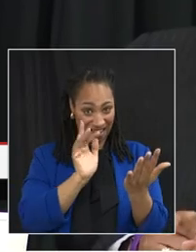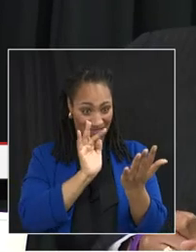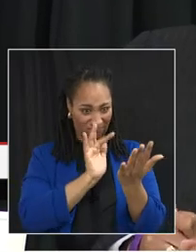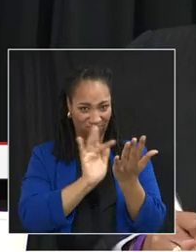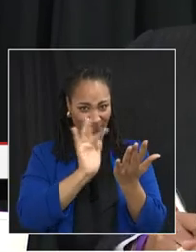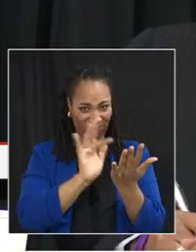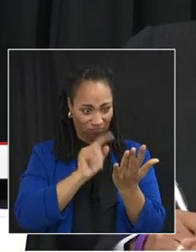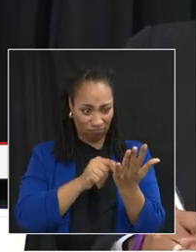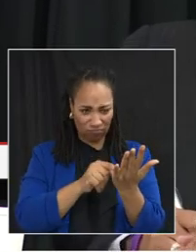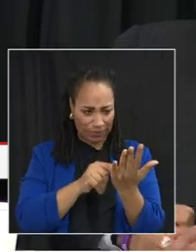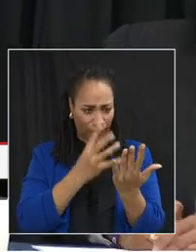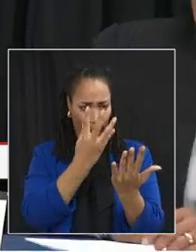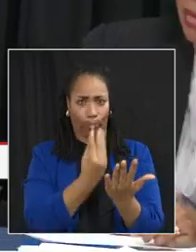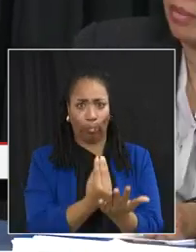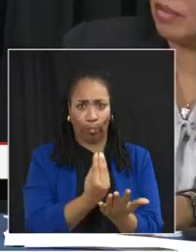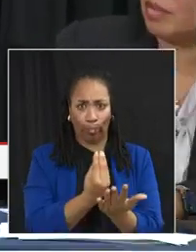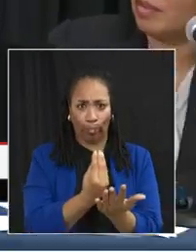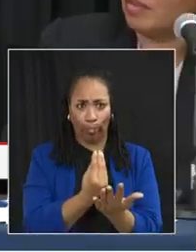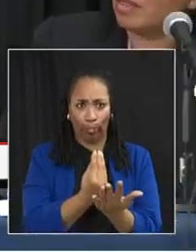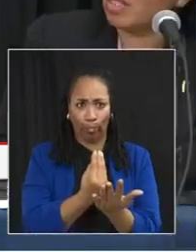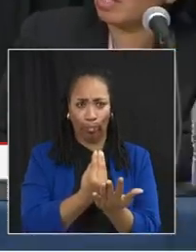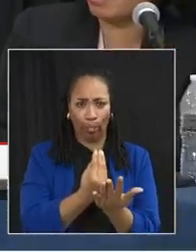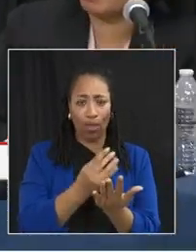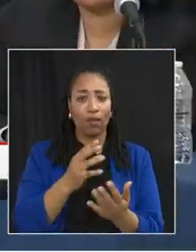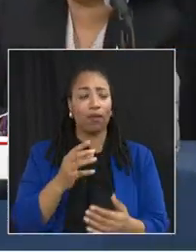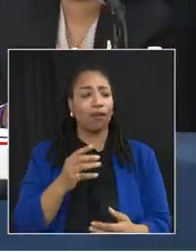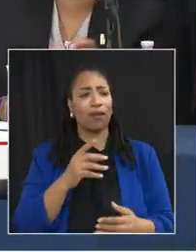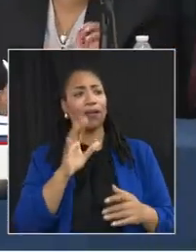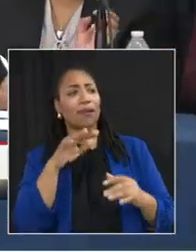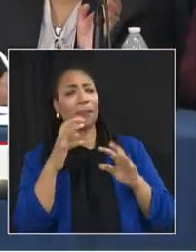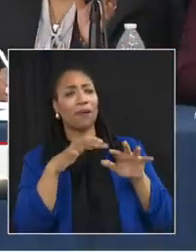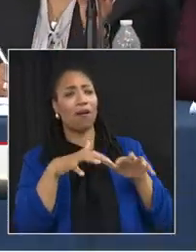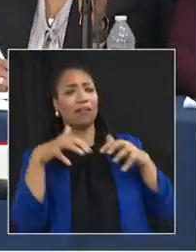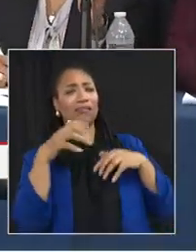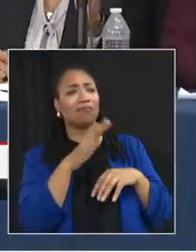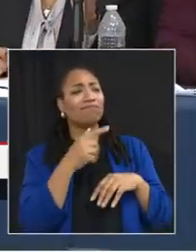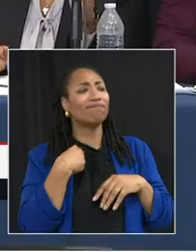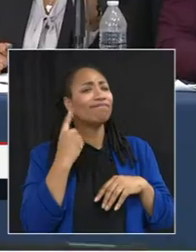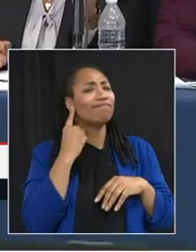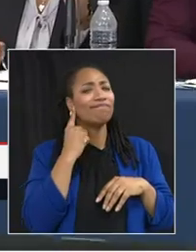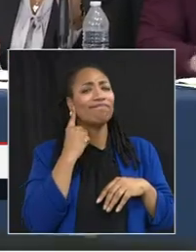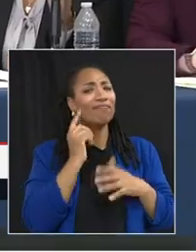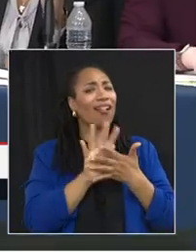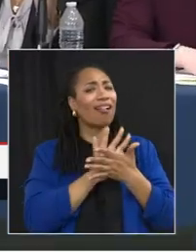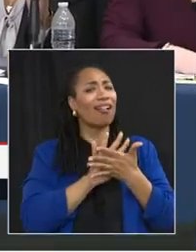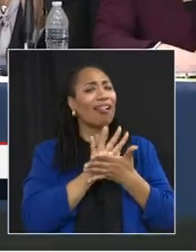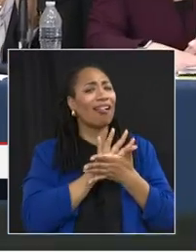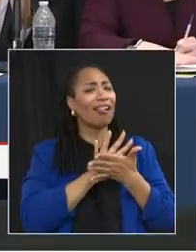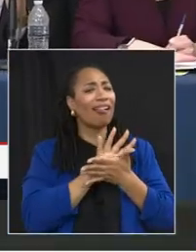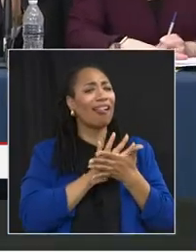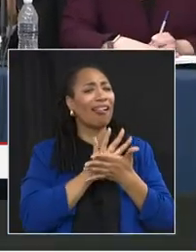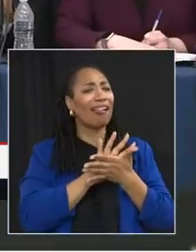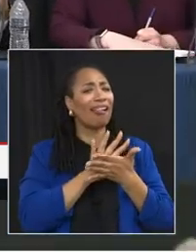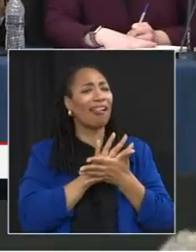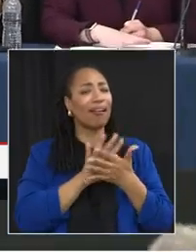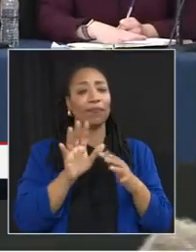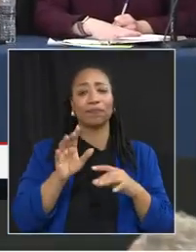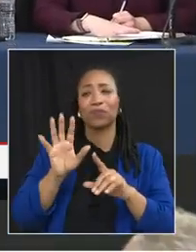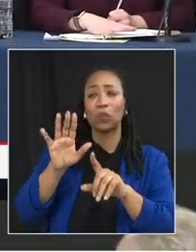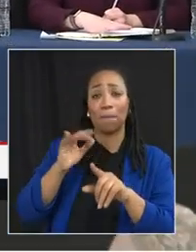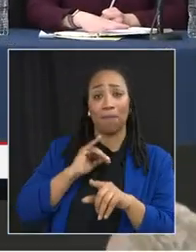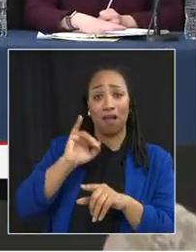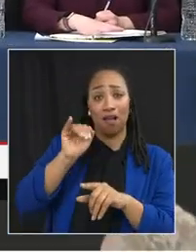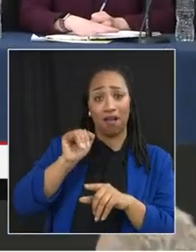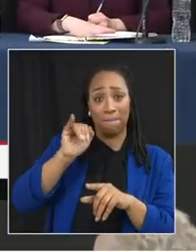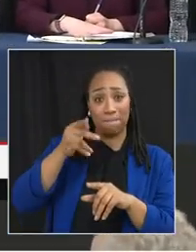they just cut it off. Terrific. Do you know anything My about that, tablet. Tamara? I was on the senior program. Okay. Okay. They are no longer one